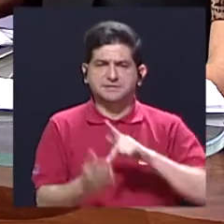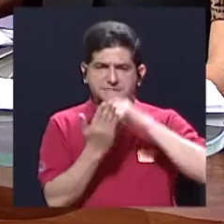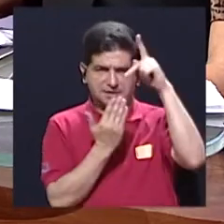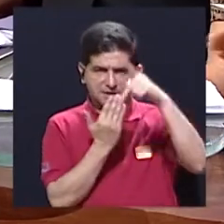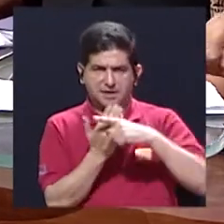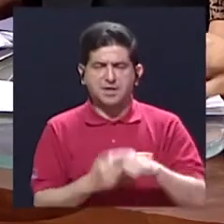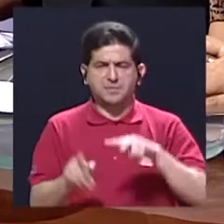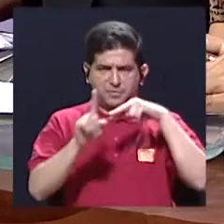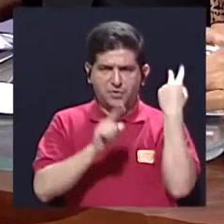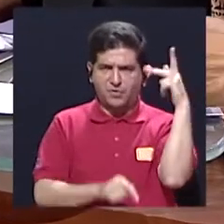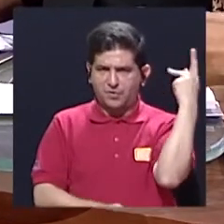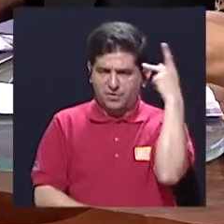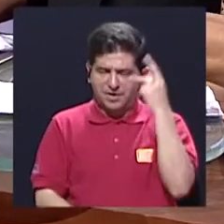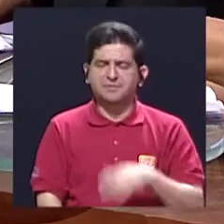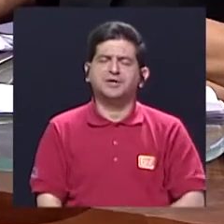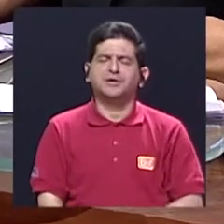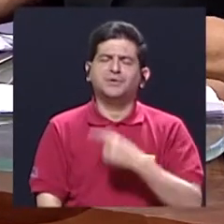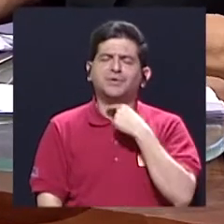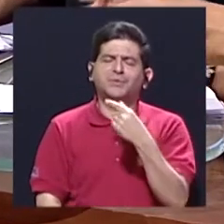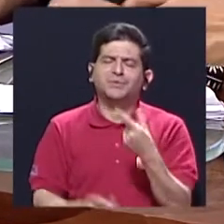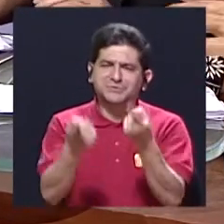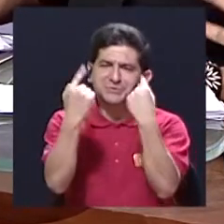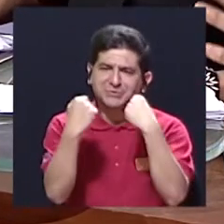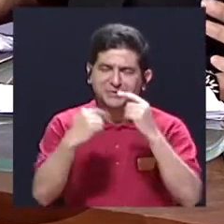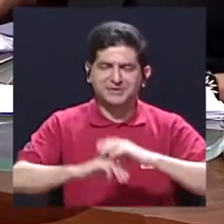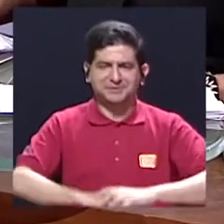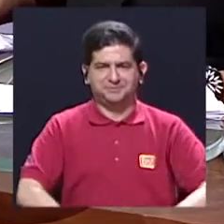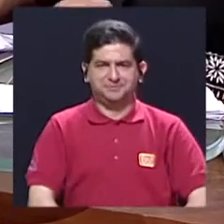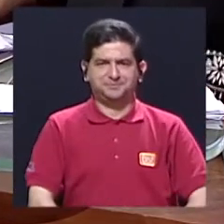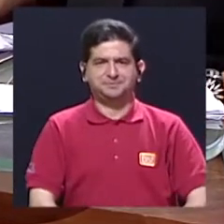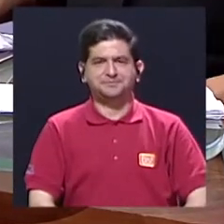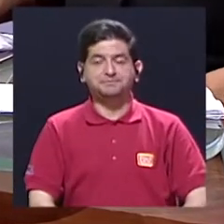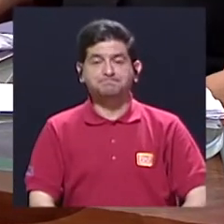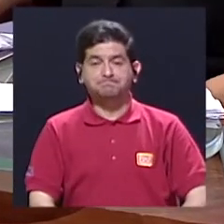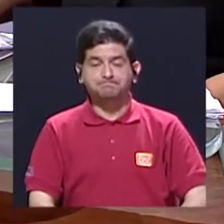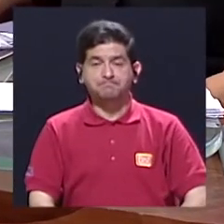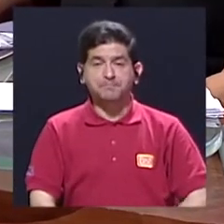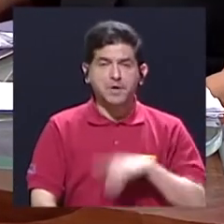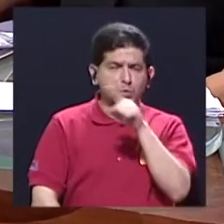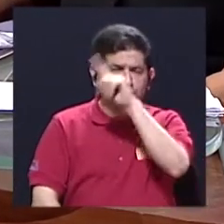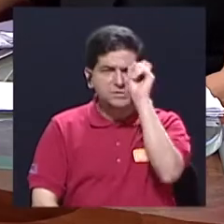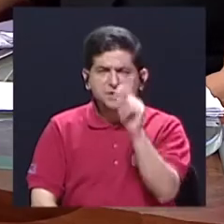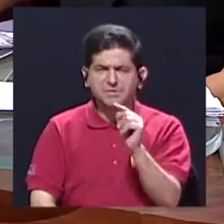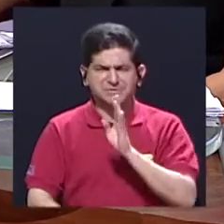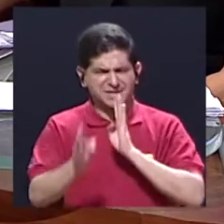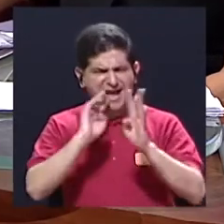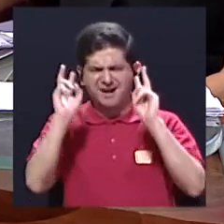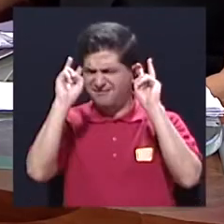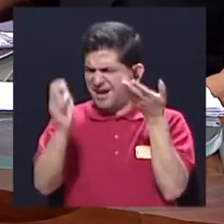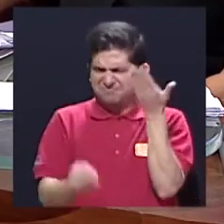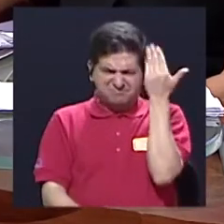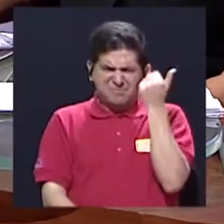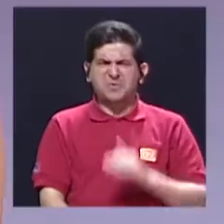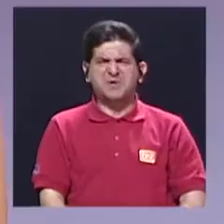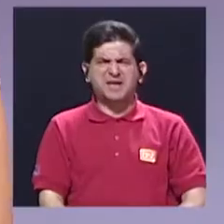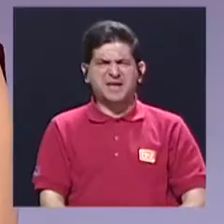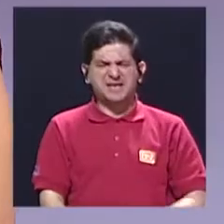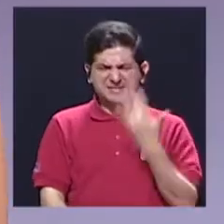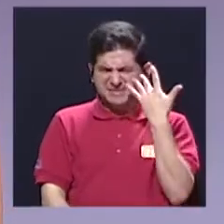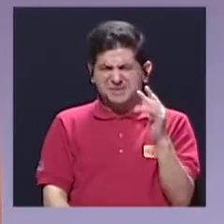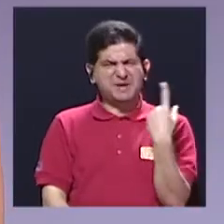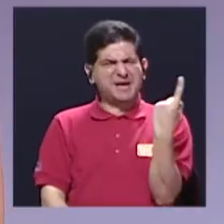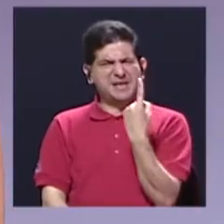Políticas today. It's a pleasure to be here. You will ask why this topic is so universal.